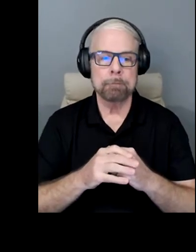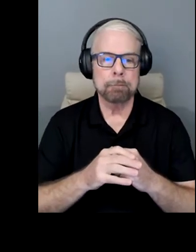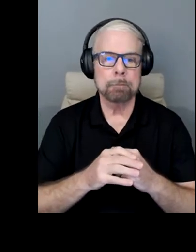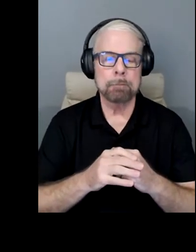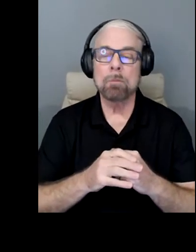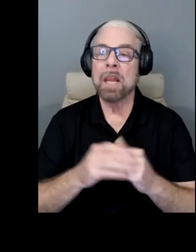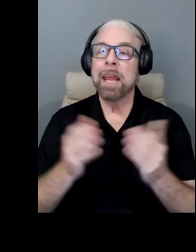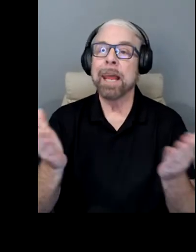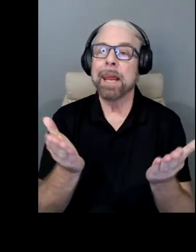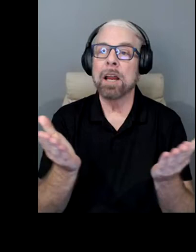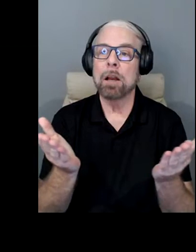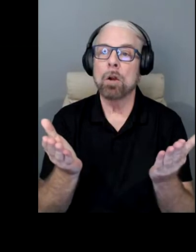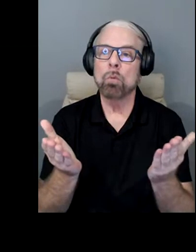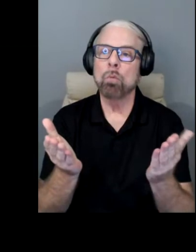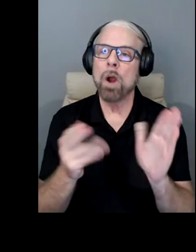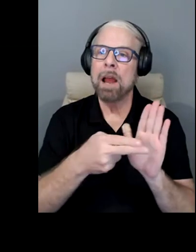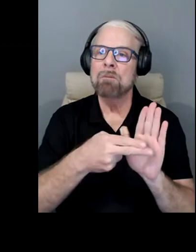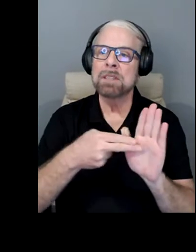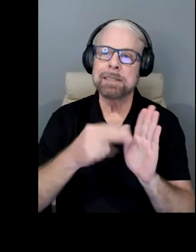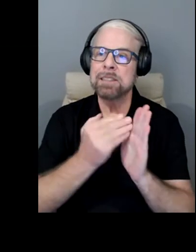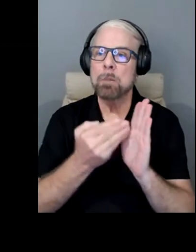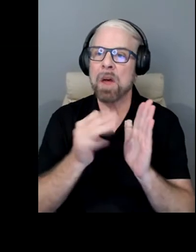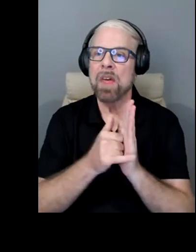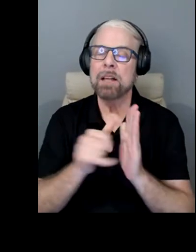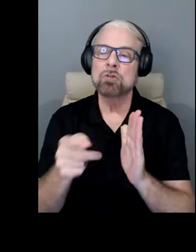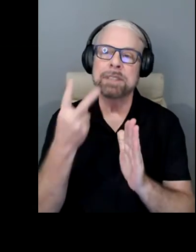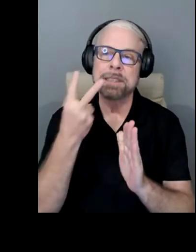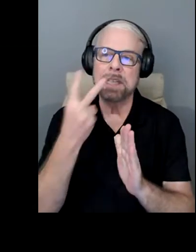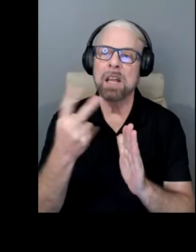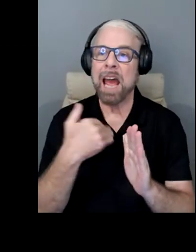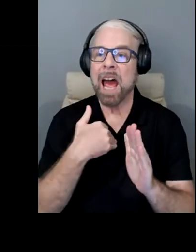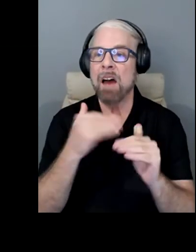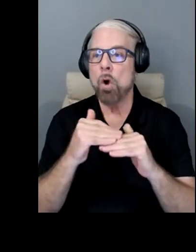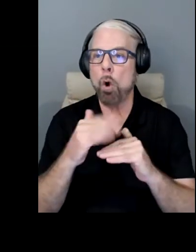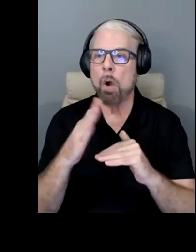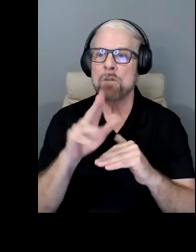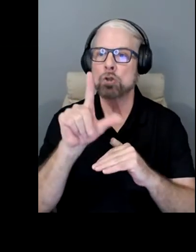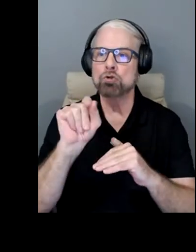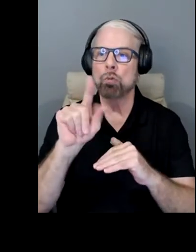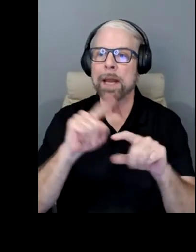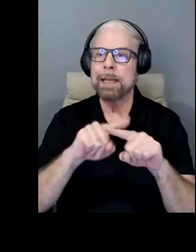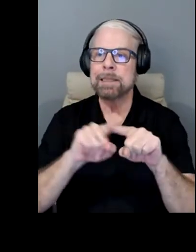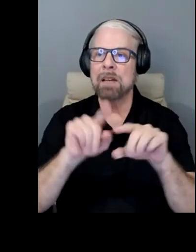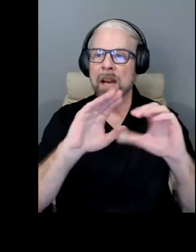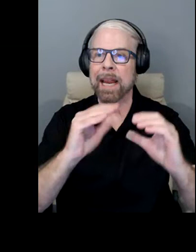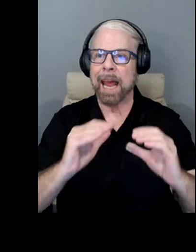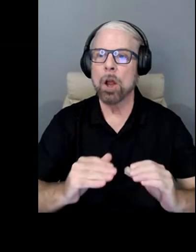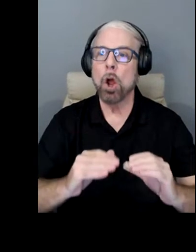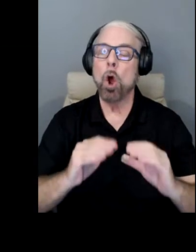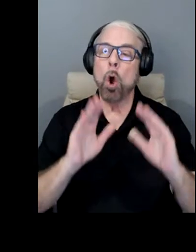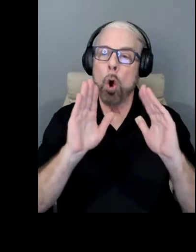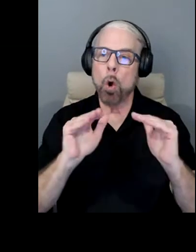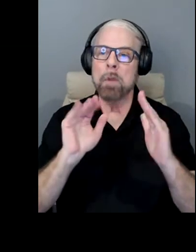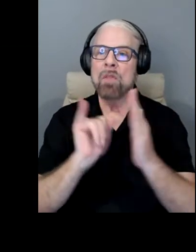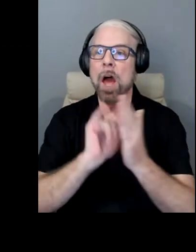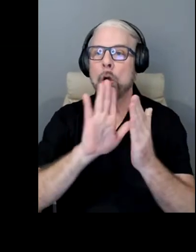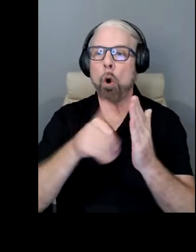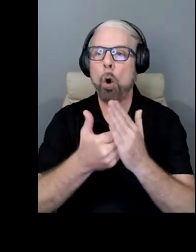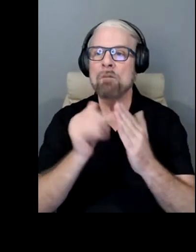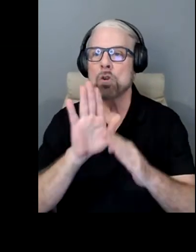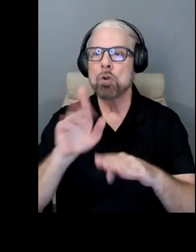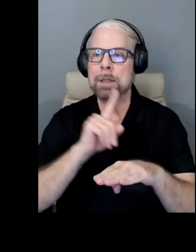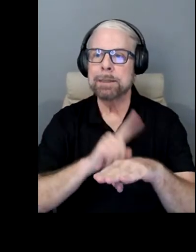So here we're just highlighting a few of them. You saw that we probably have over 20 different categories. So we hope that all of your time